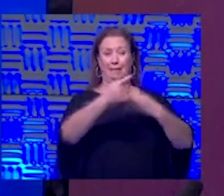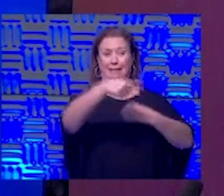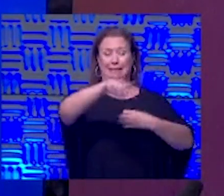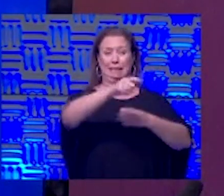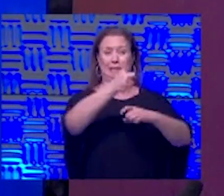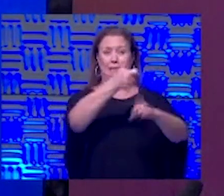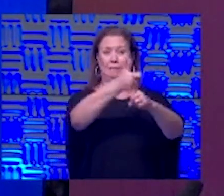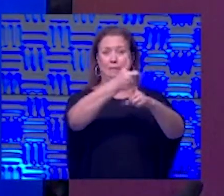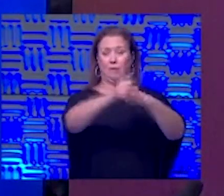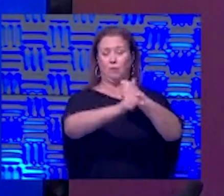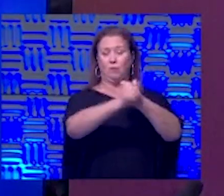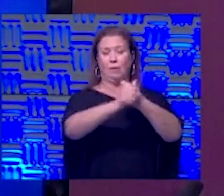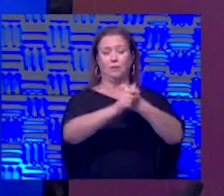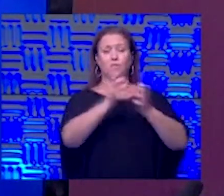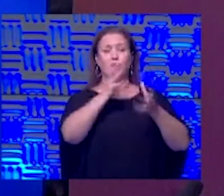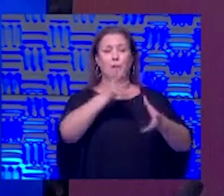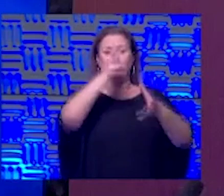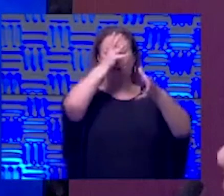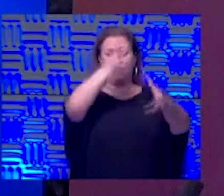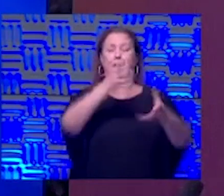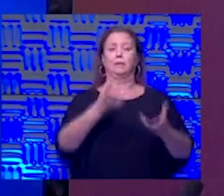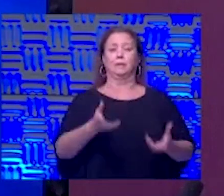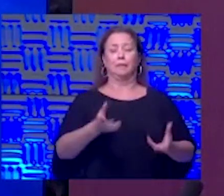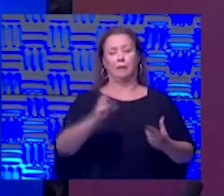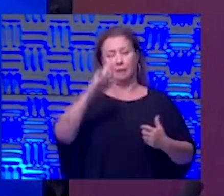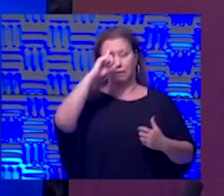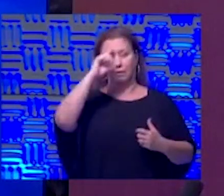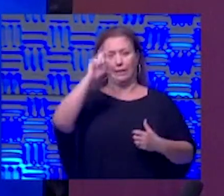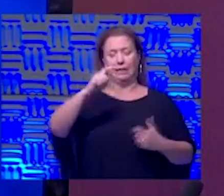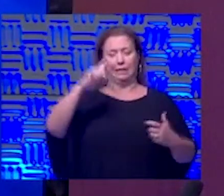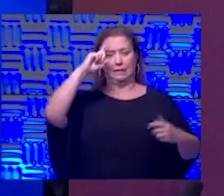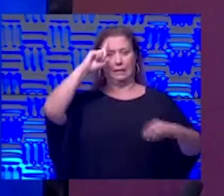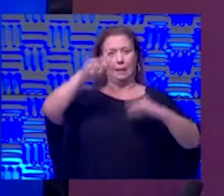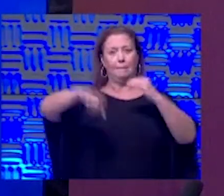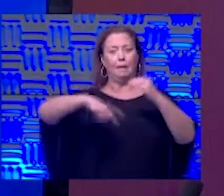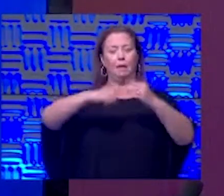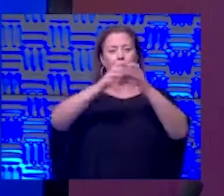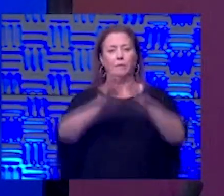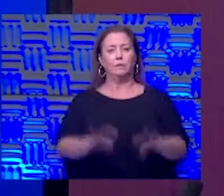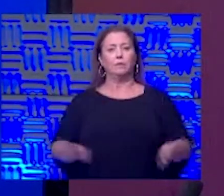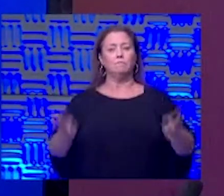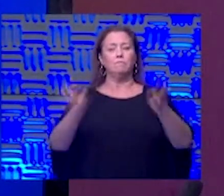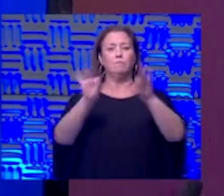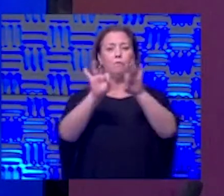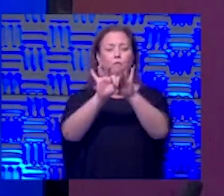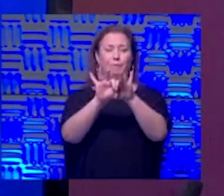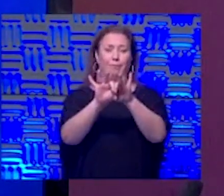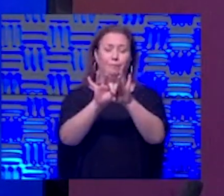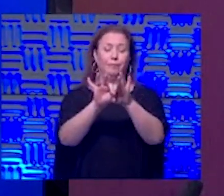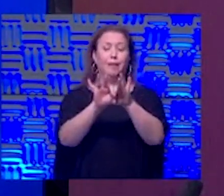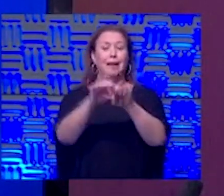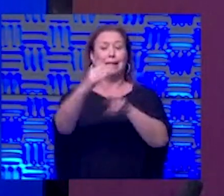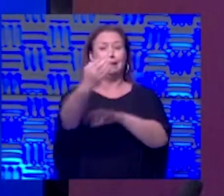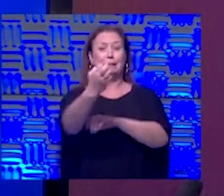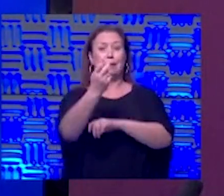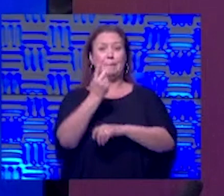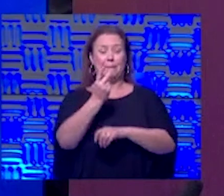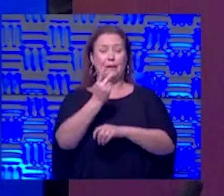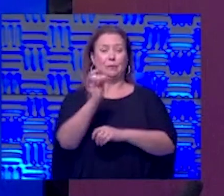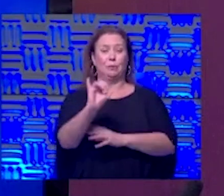risk, grandparents, things like that, I think we really need to consider how important it is. And then coming back,